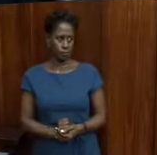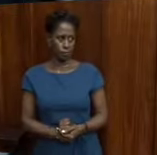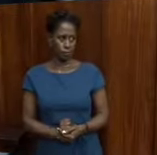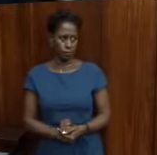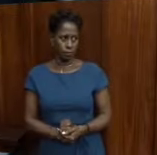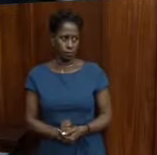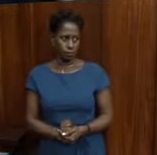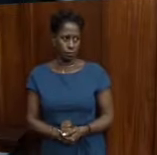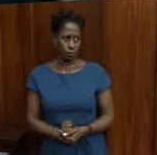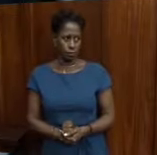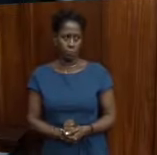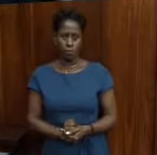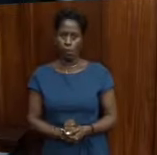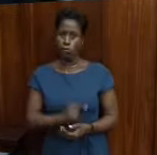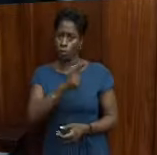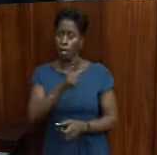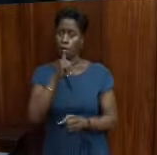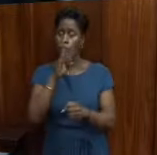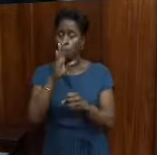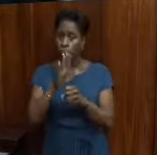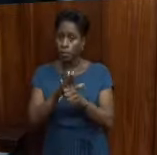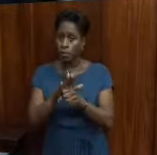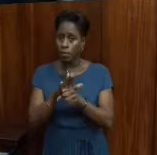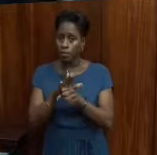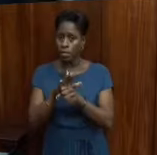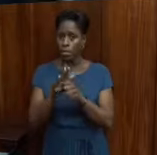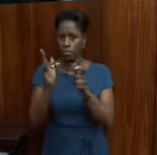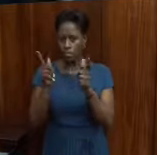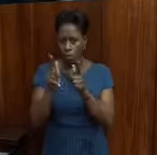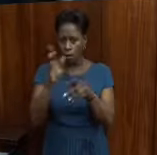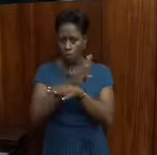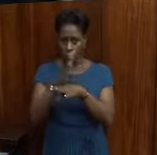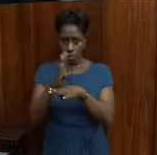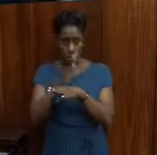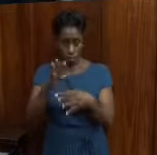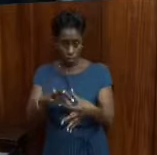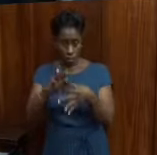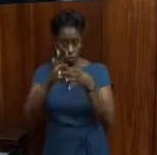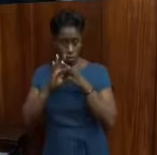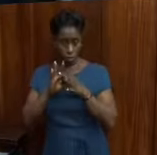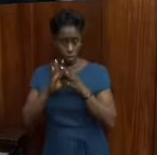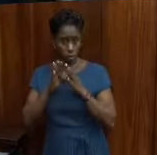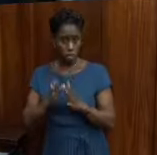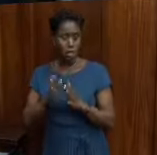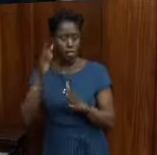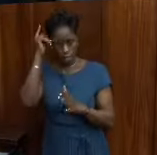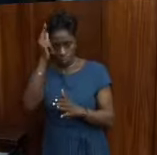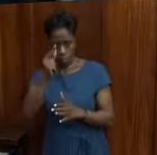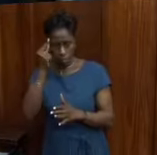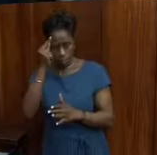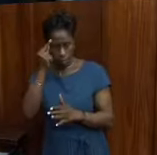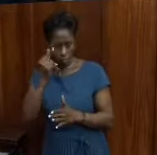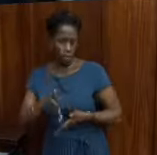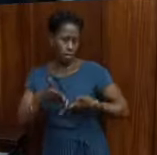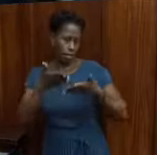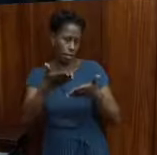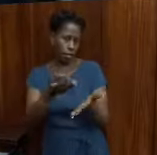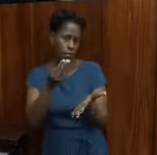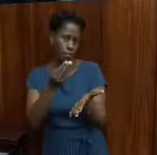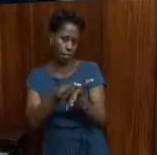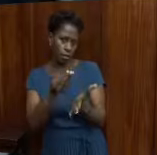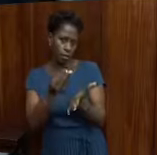our election manifesto to small business owners, that the government will provide much-needed financial support